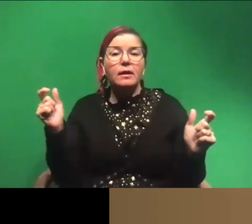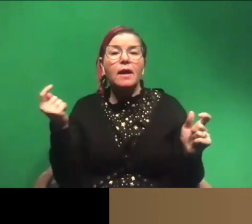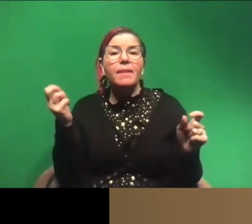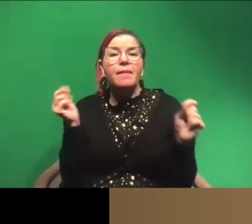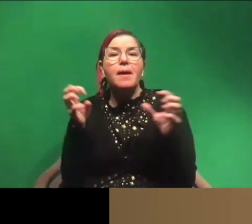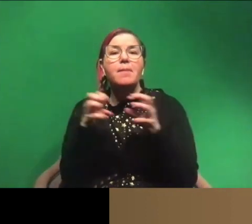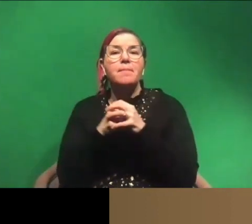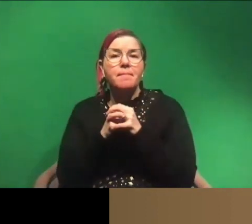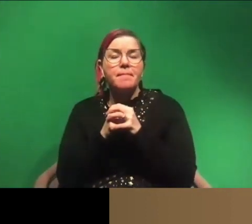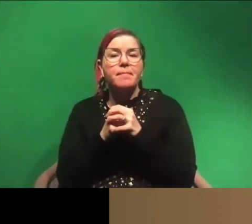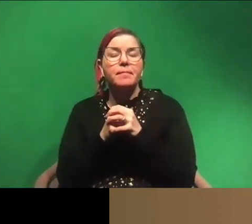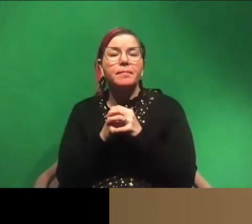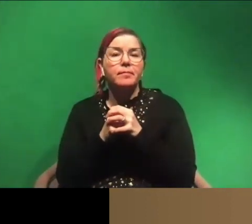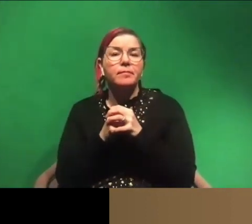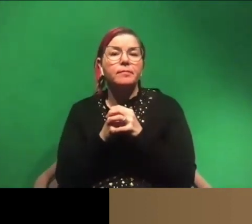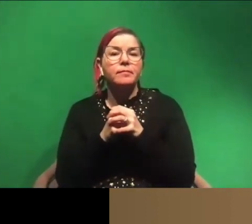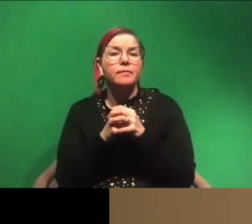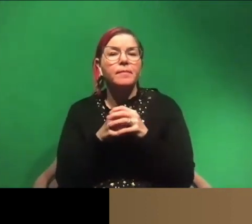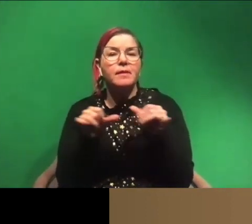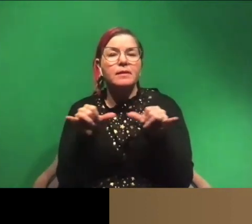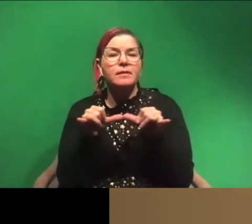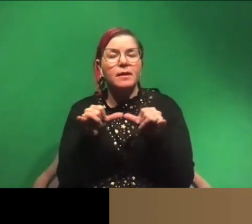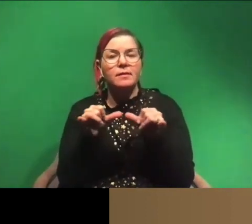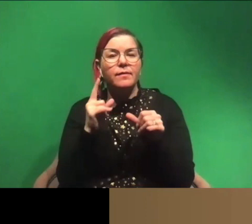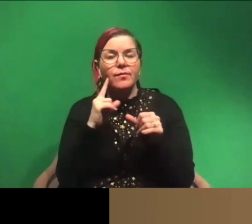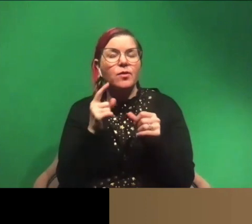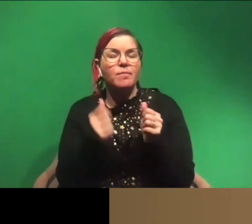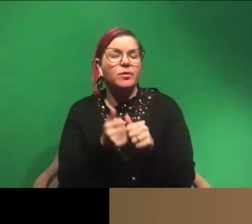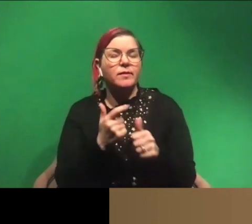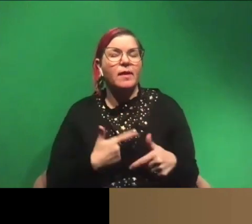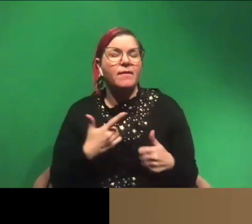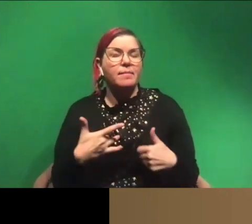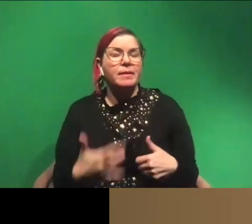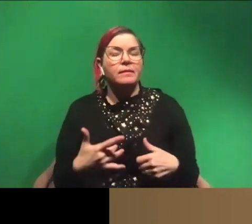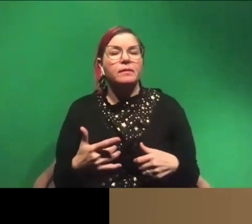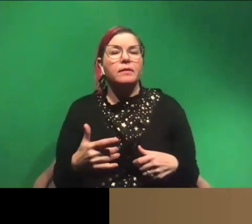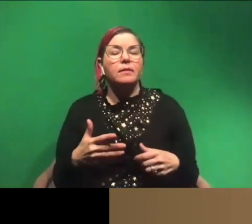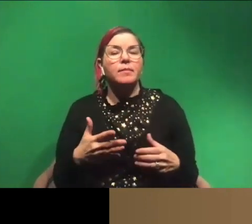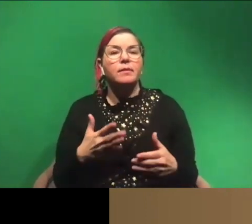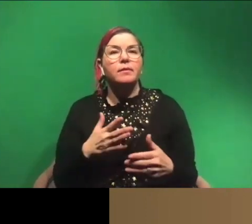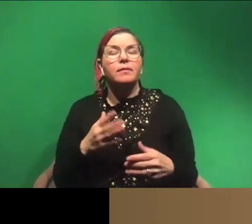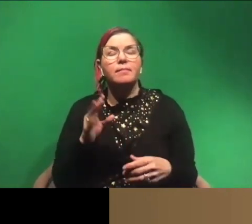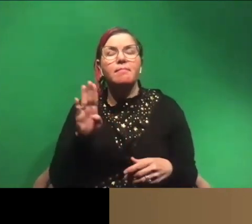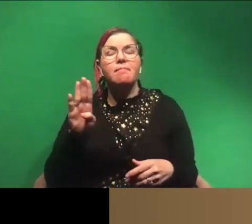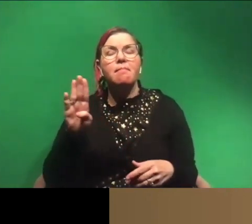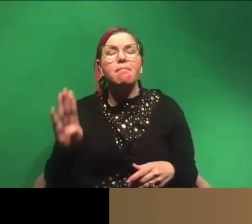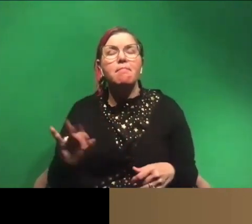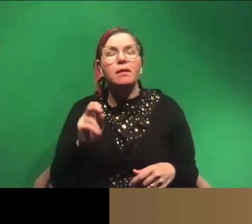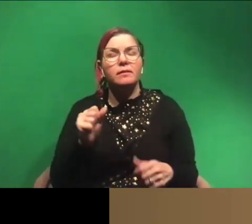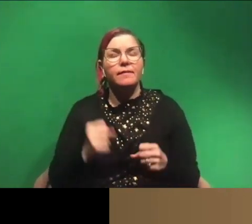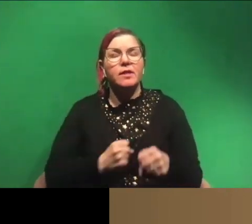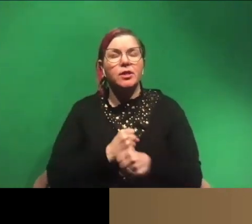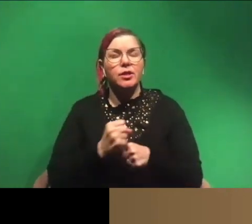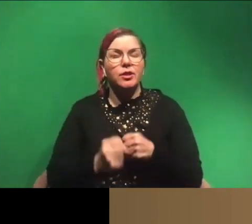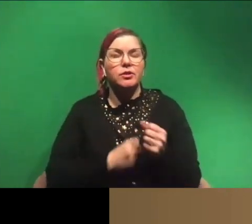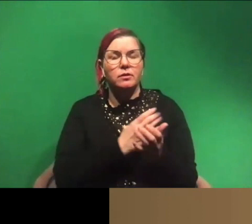down and into the size that they are for a lot of their life. But over billions of years, so this is not like this